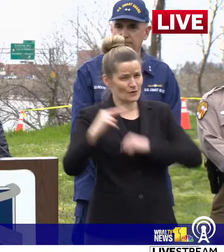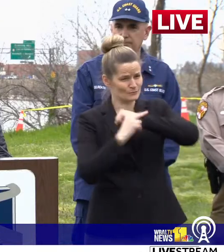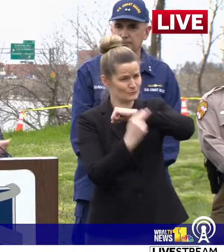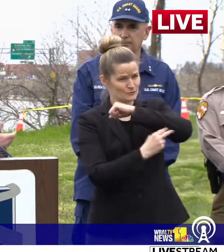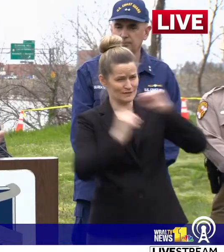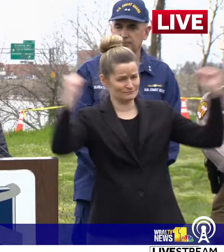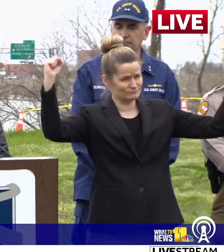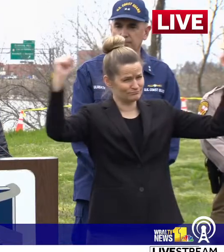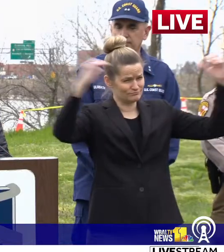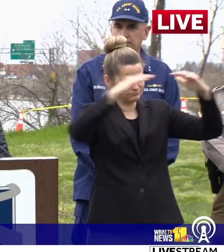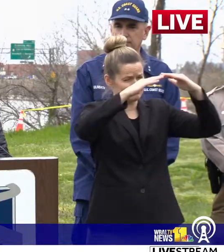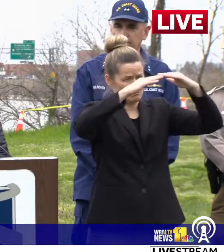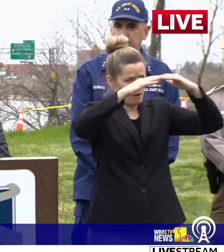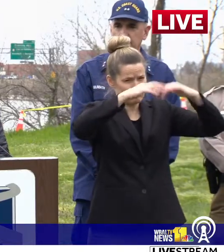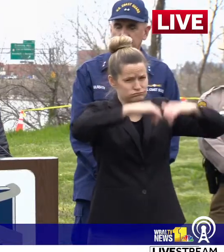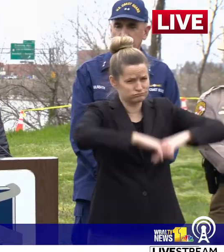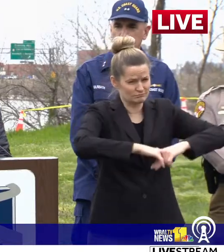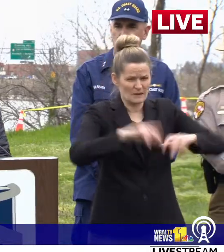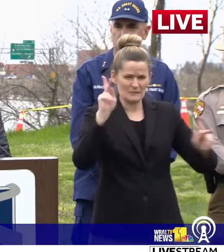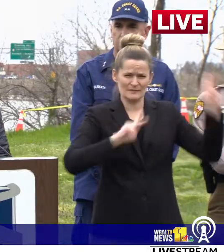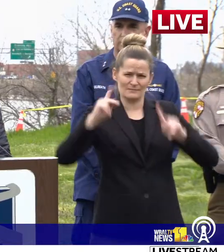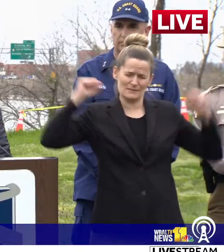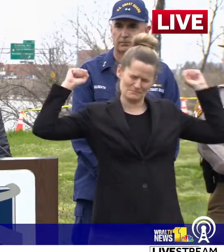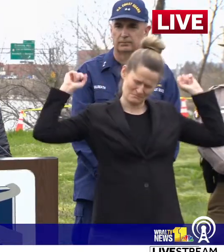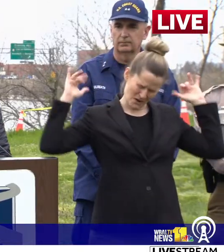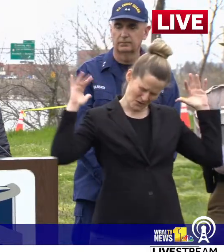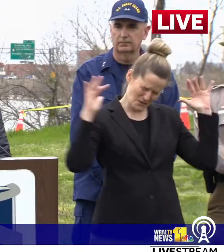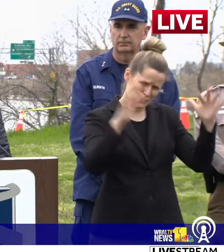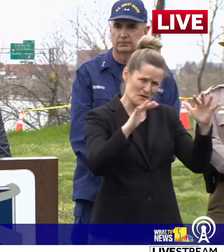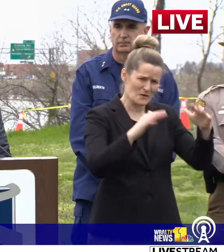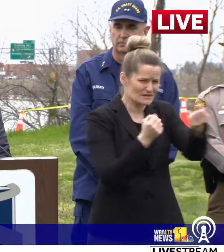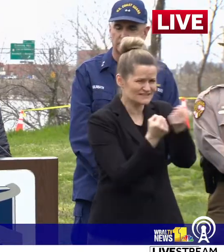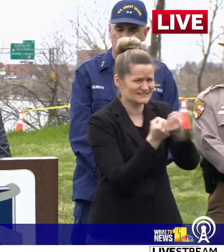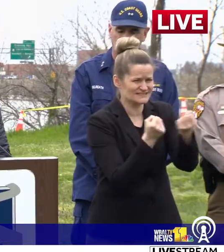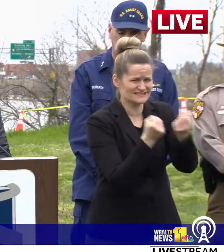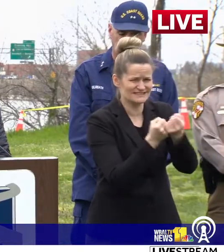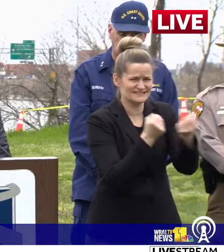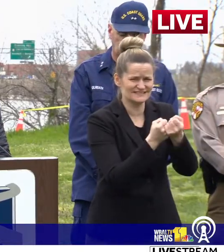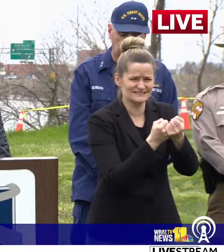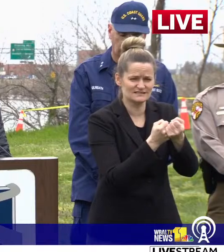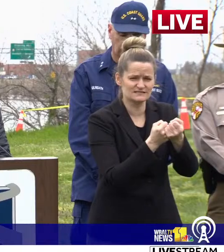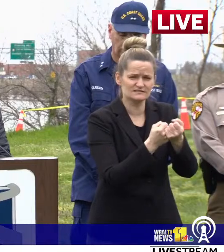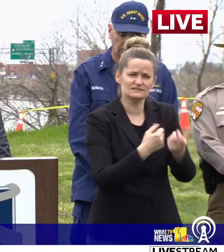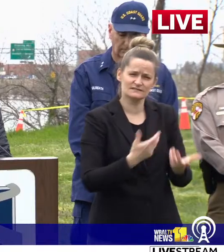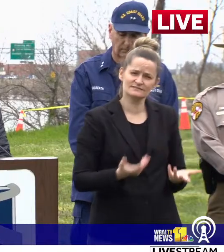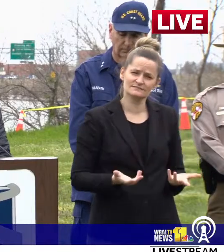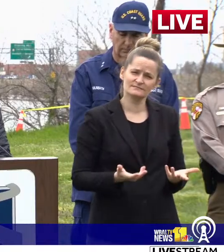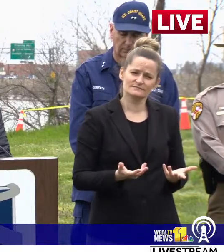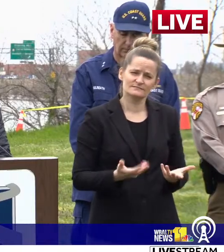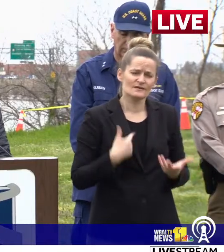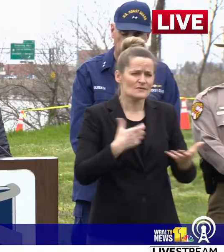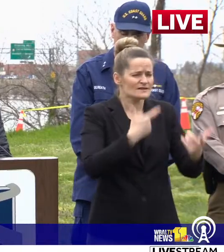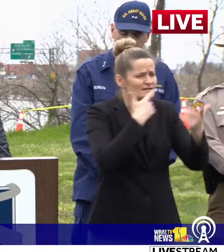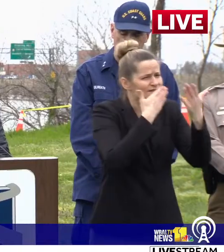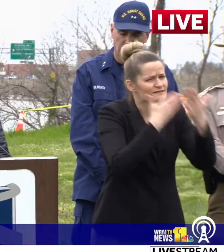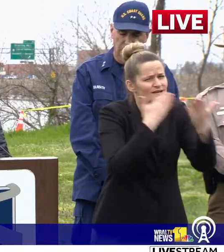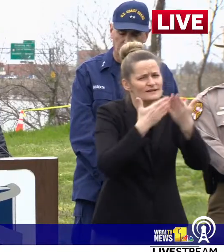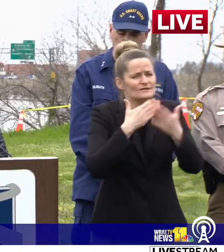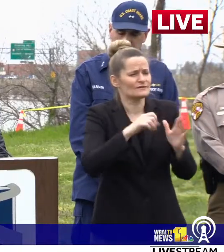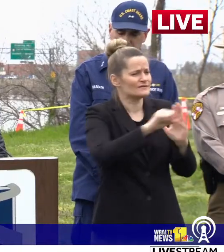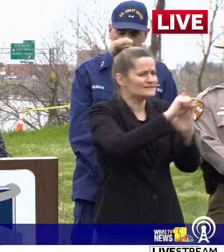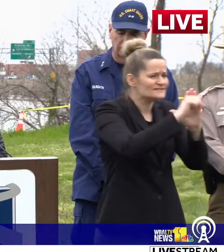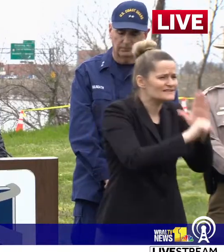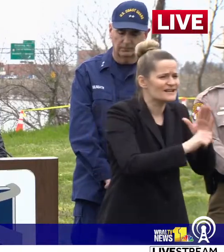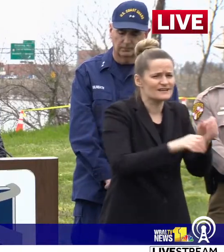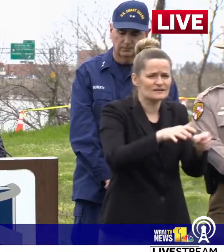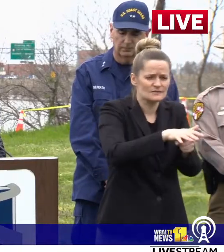again the governor, his team, and everybody here who are part of the executive branch at the federal level and the state level and the local level. We